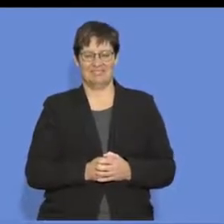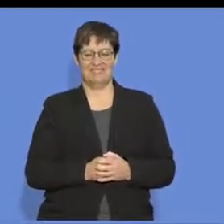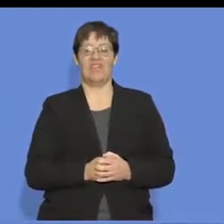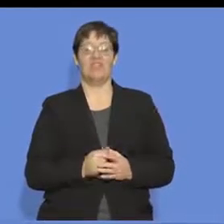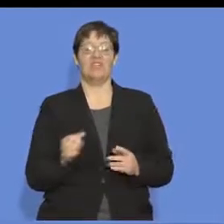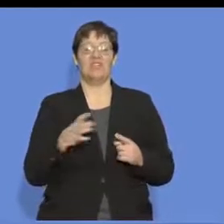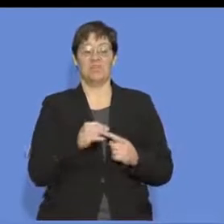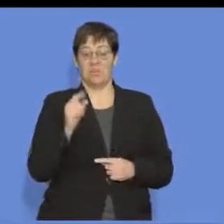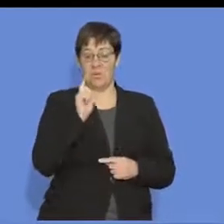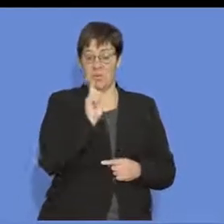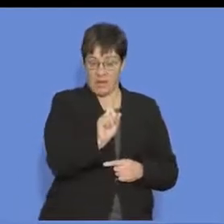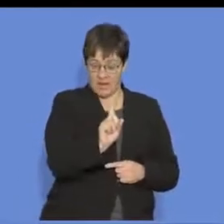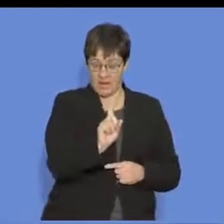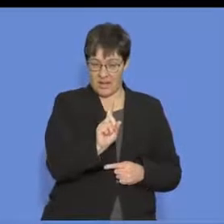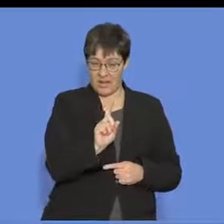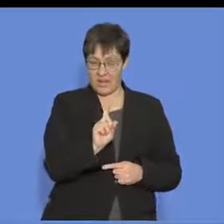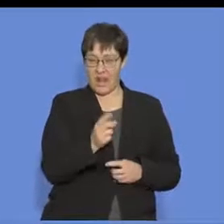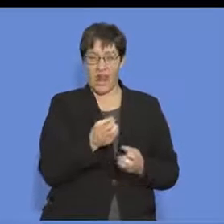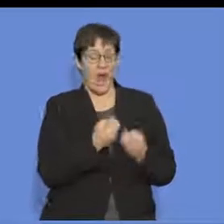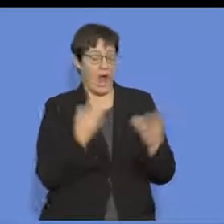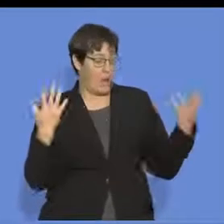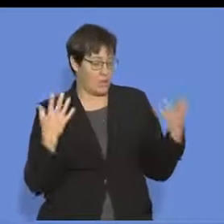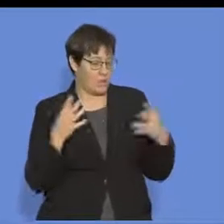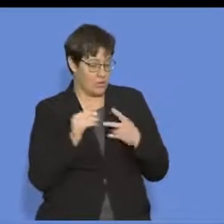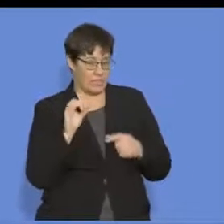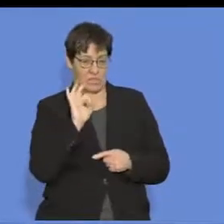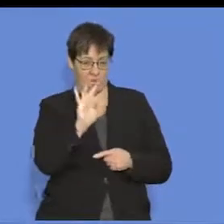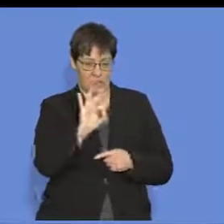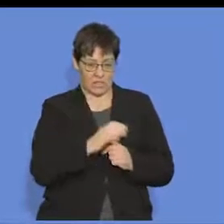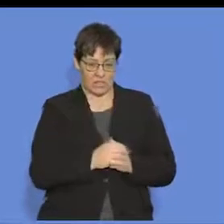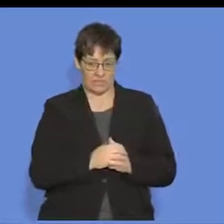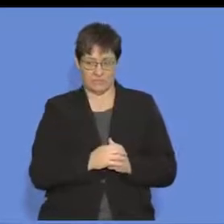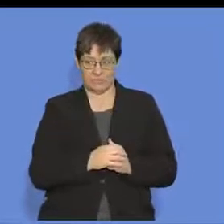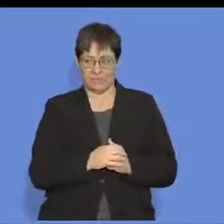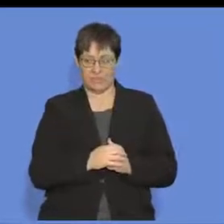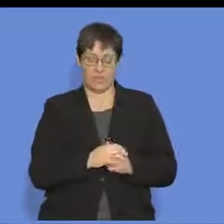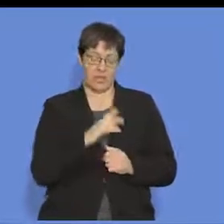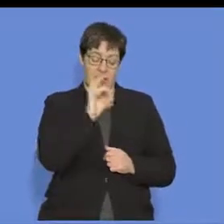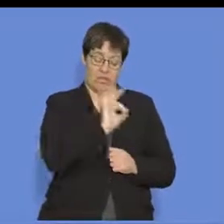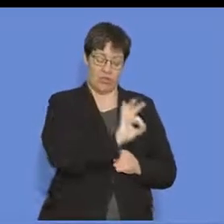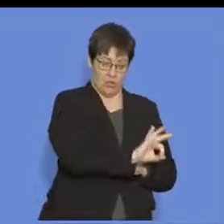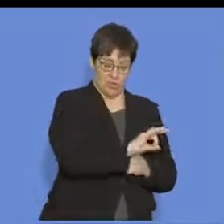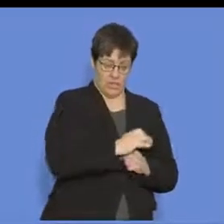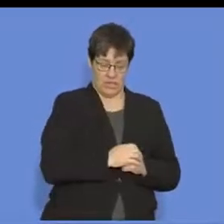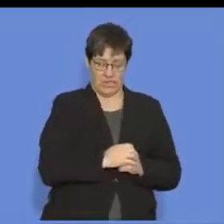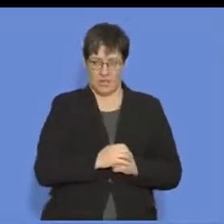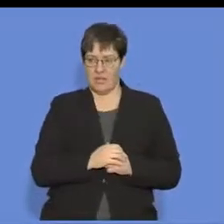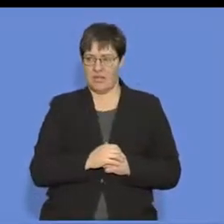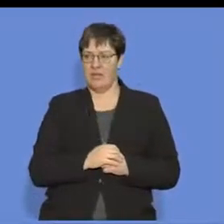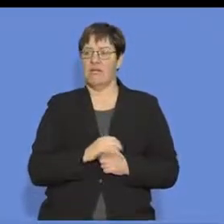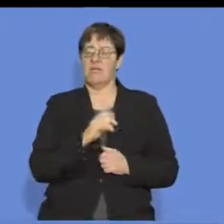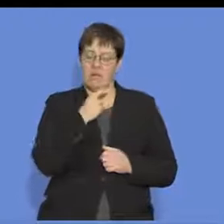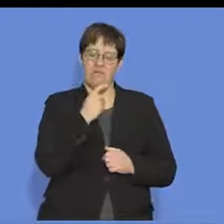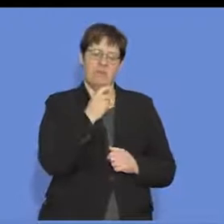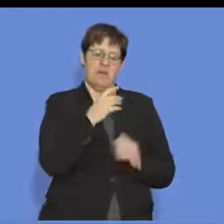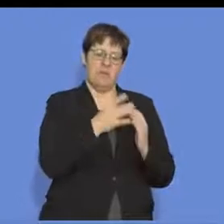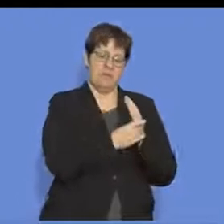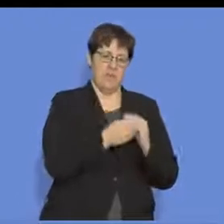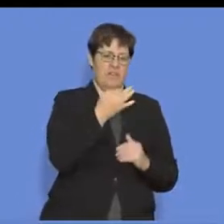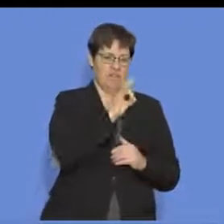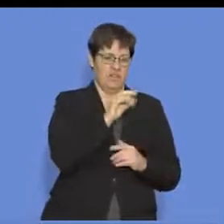So for choice 1, we have how many choices? 3. So we'll have to say 3 because we have meat, fish,